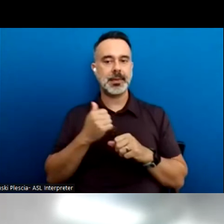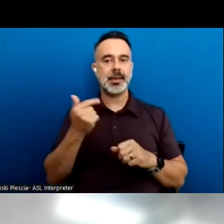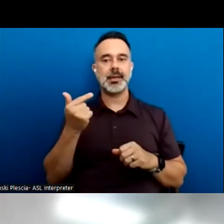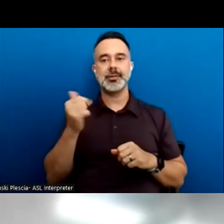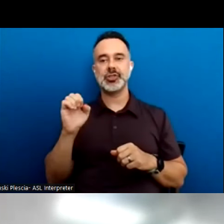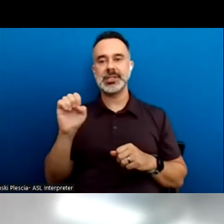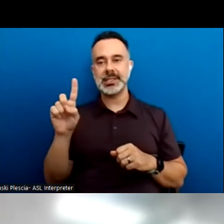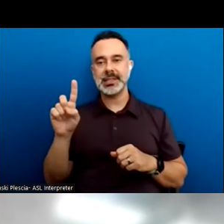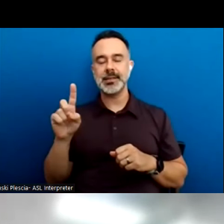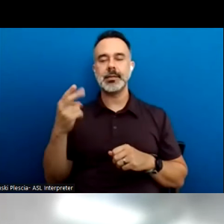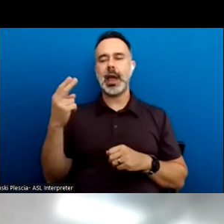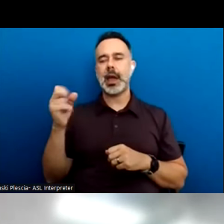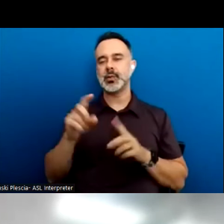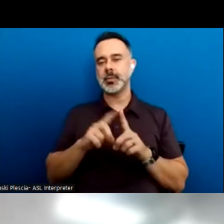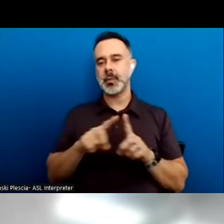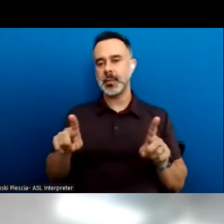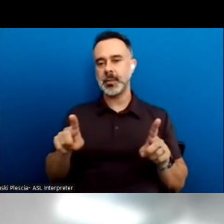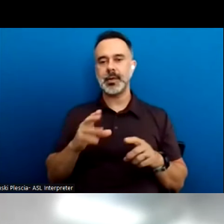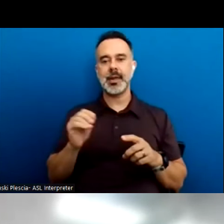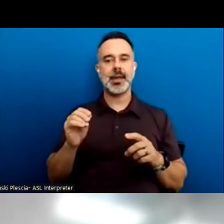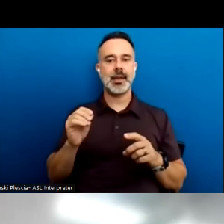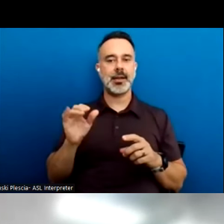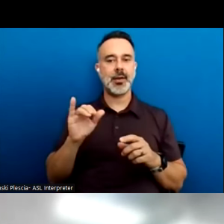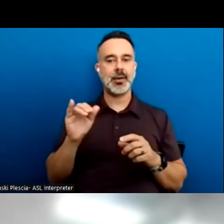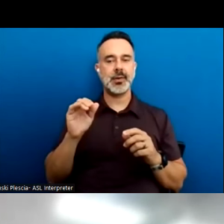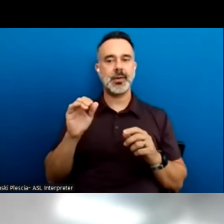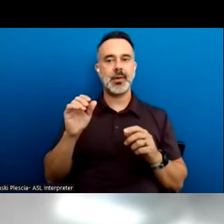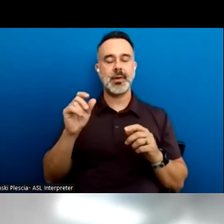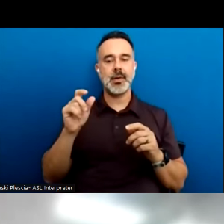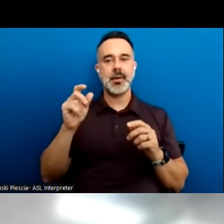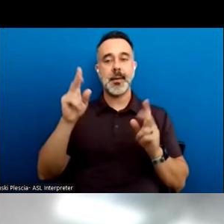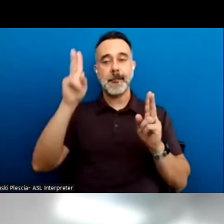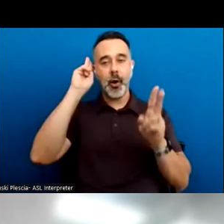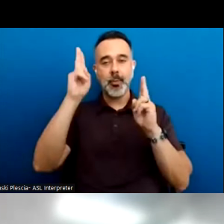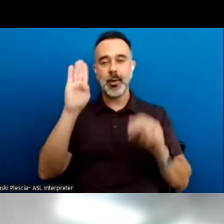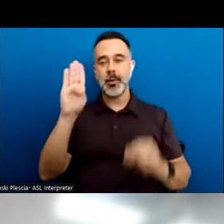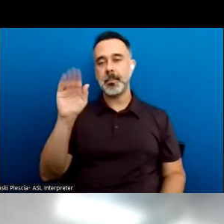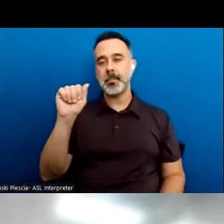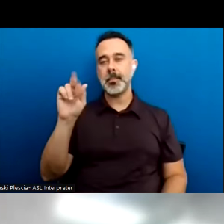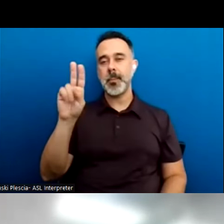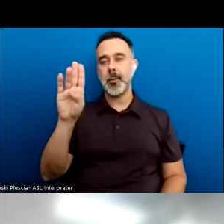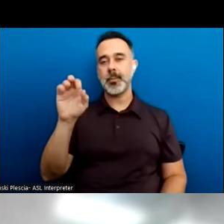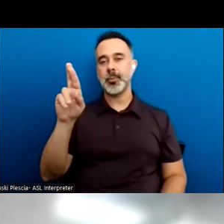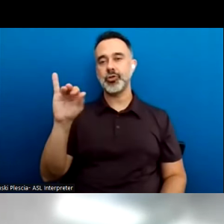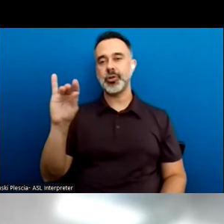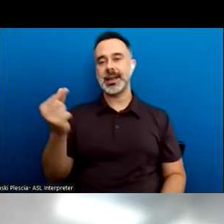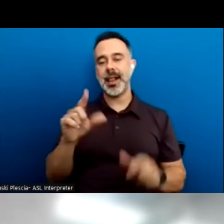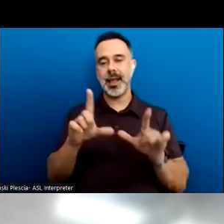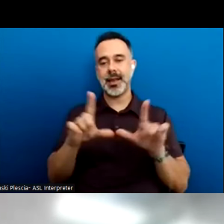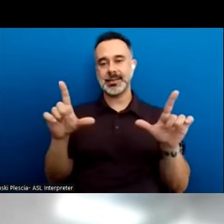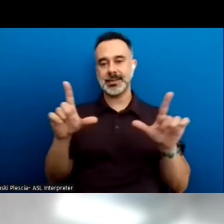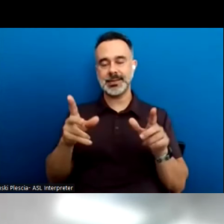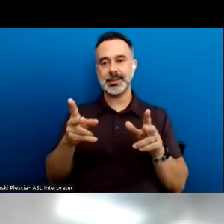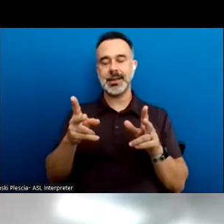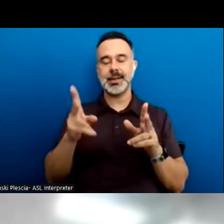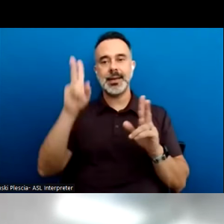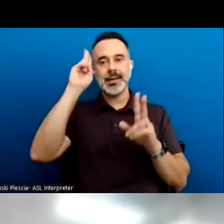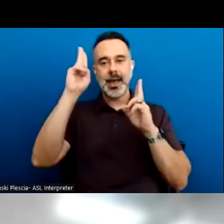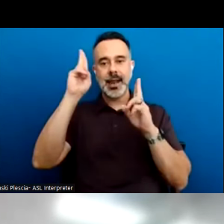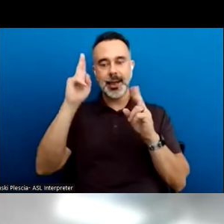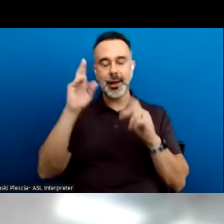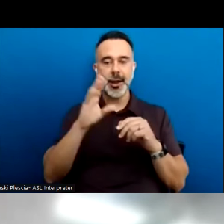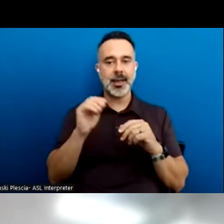diploma, hopefully get my barbering license because I want to do barbering, cut hair, and it's still now. Also, get